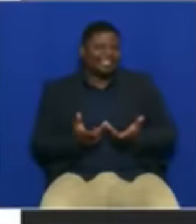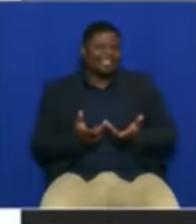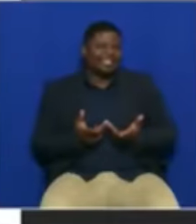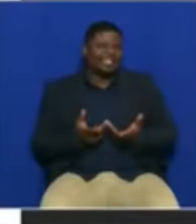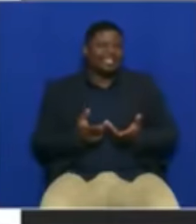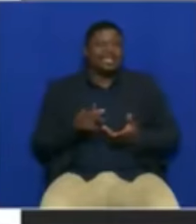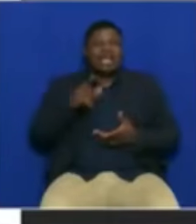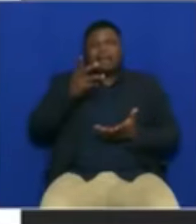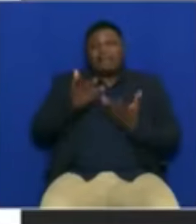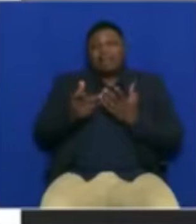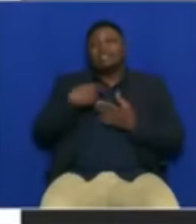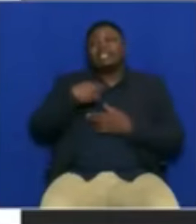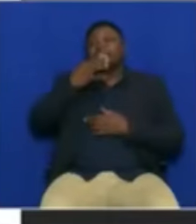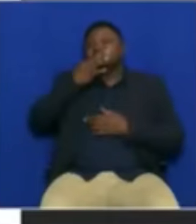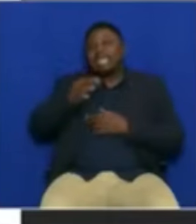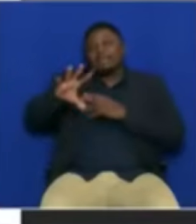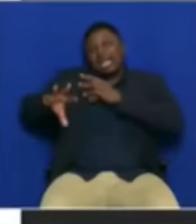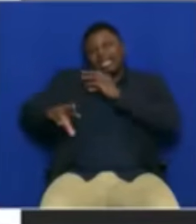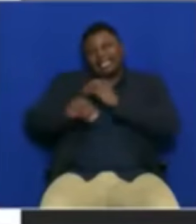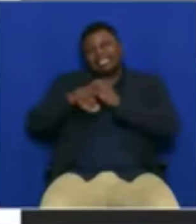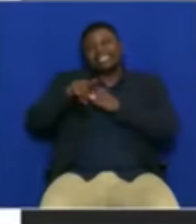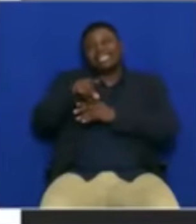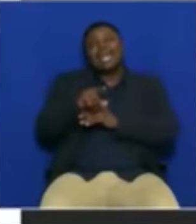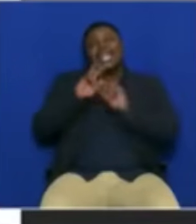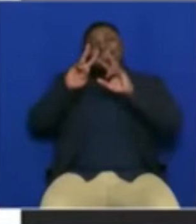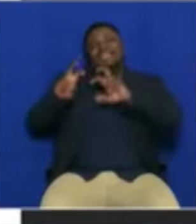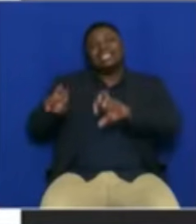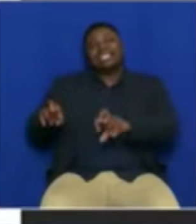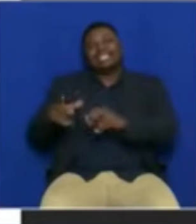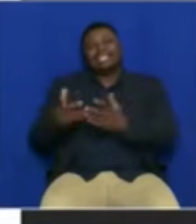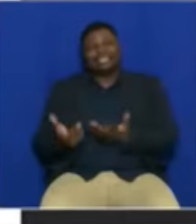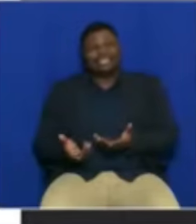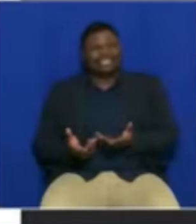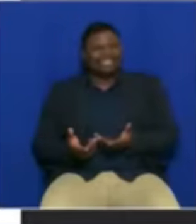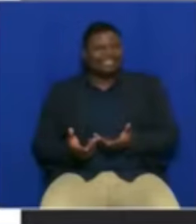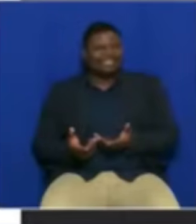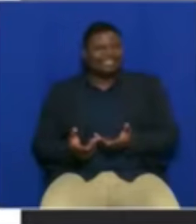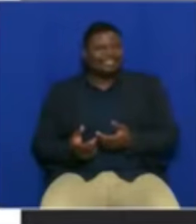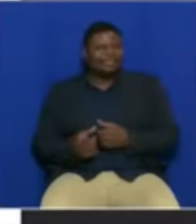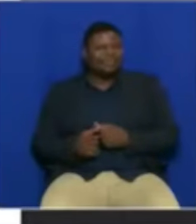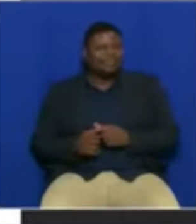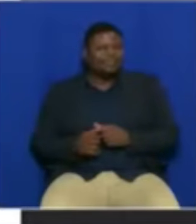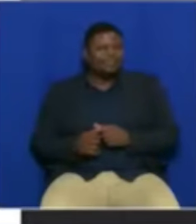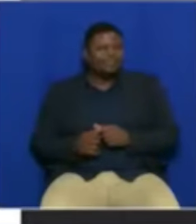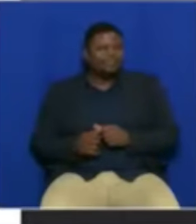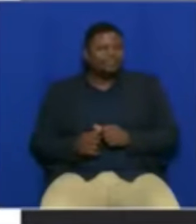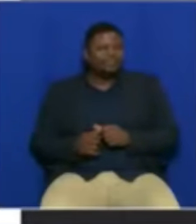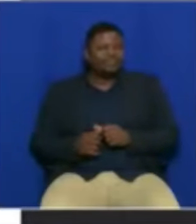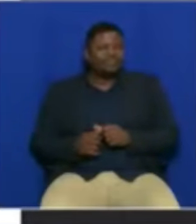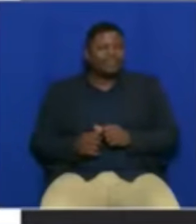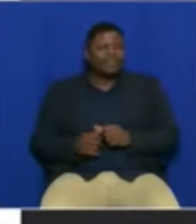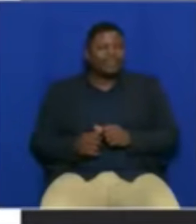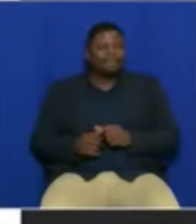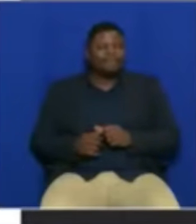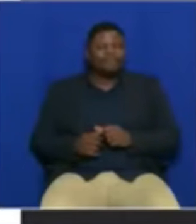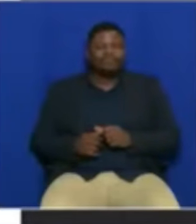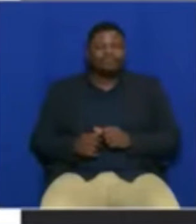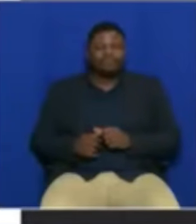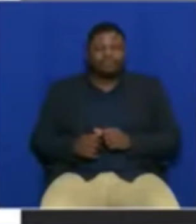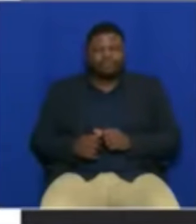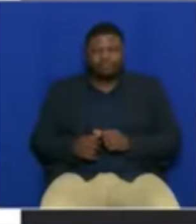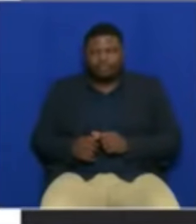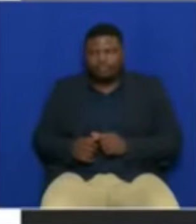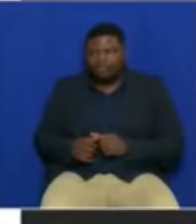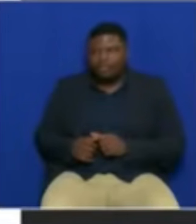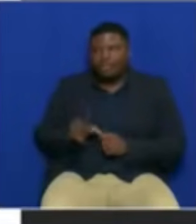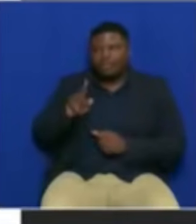investigations. Additional investigations that came out of it. So I wouldn't go to the 28. I just